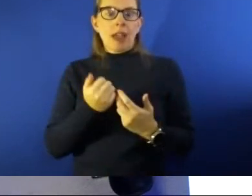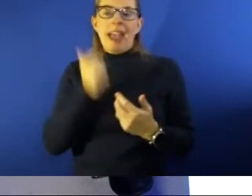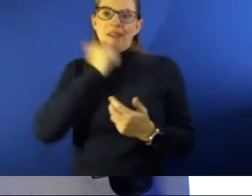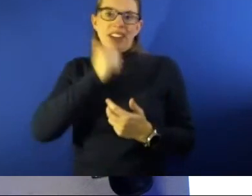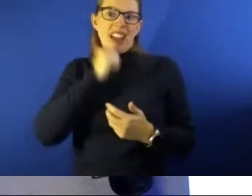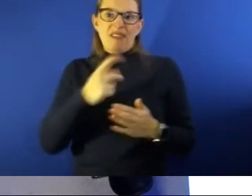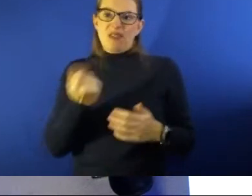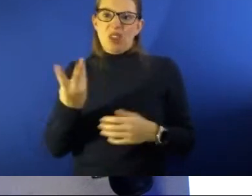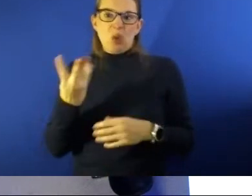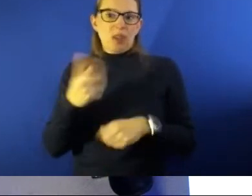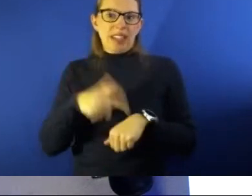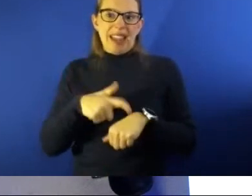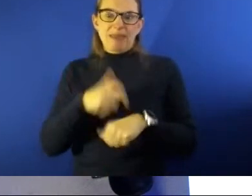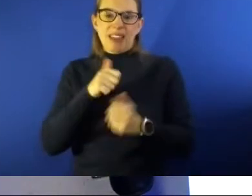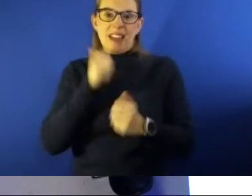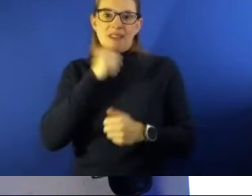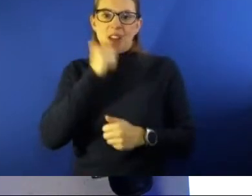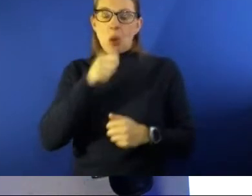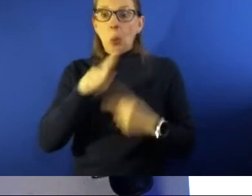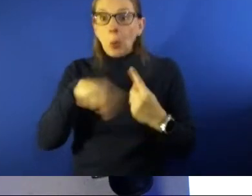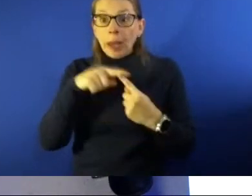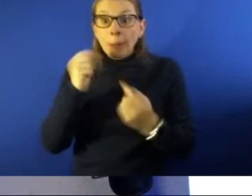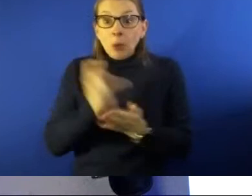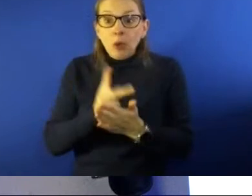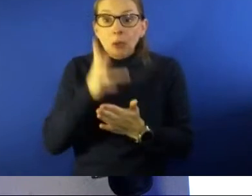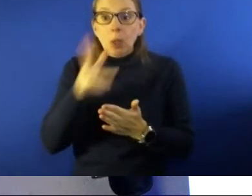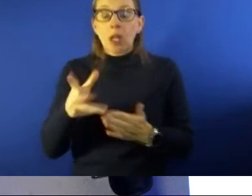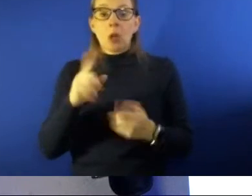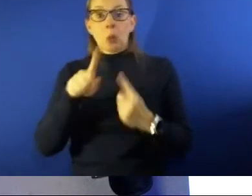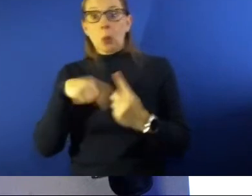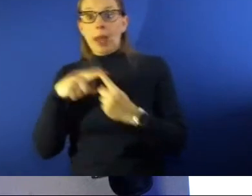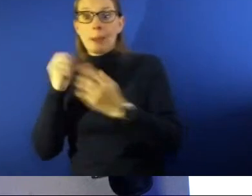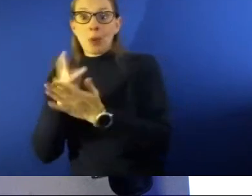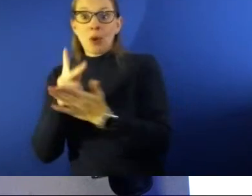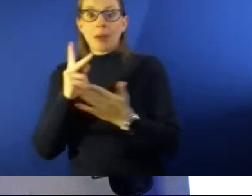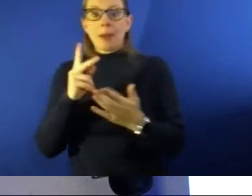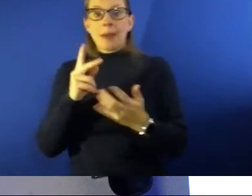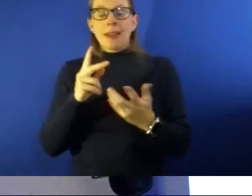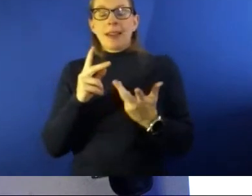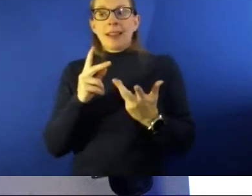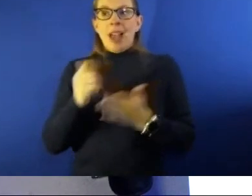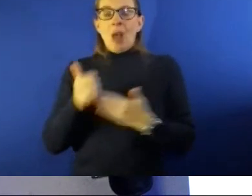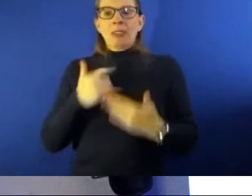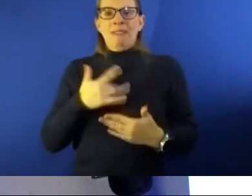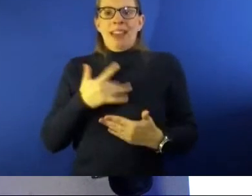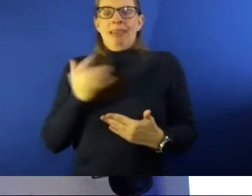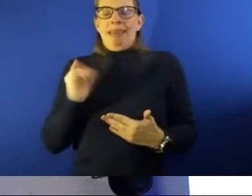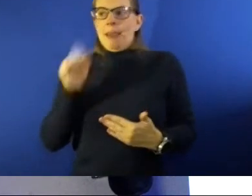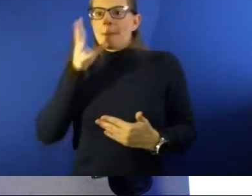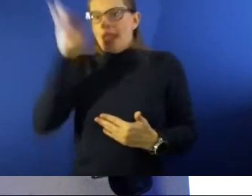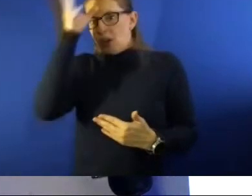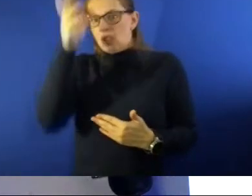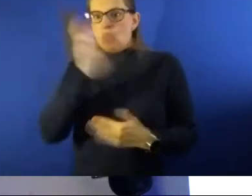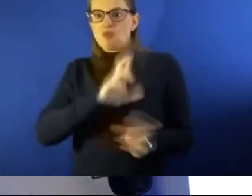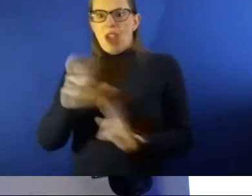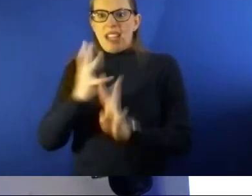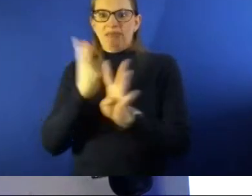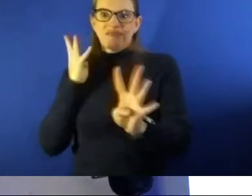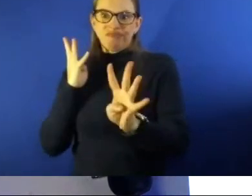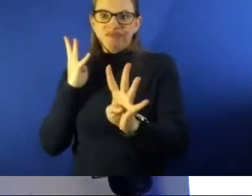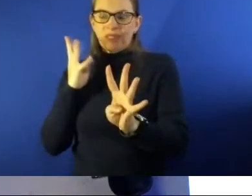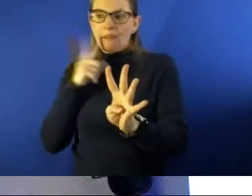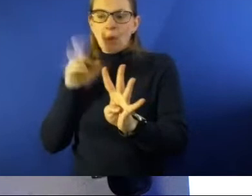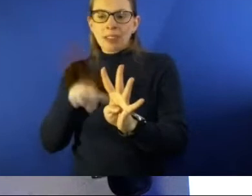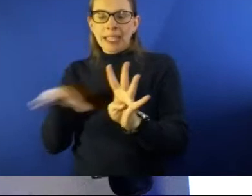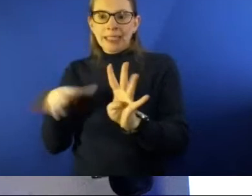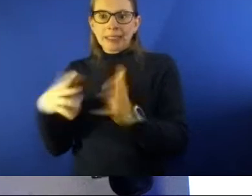do you think it's going to be approved? When do you think it's going to be approved? Which makes me feel like there are parents out there ready to wait in line and get their kids vaccinated. So that's encouraging to